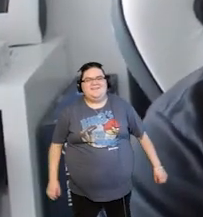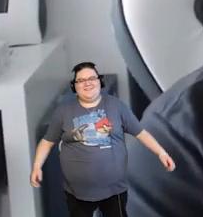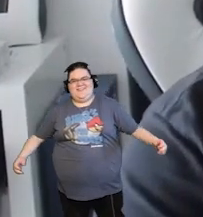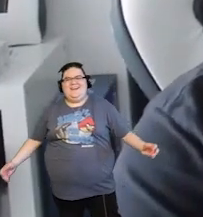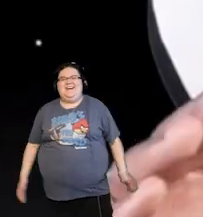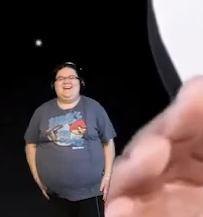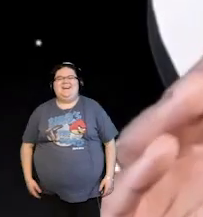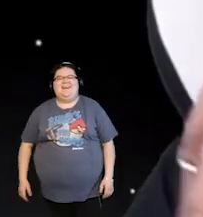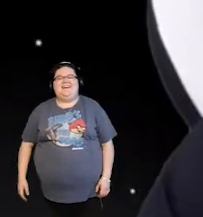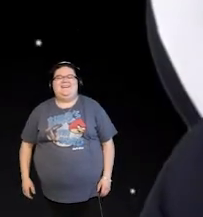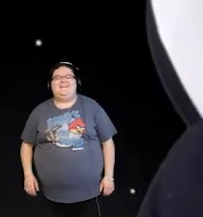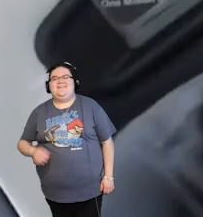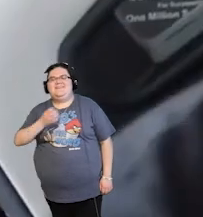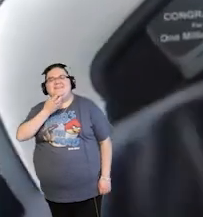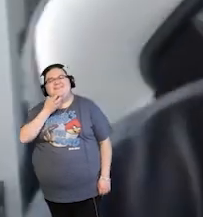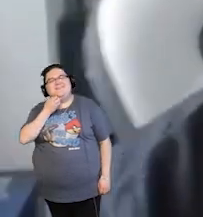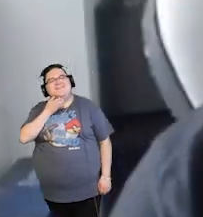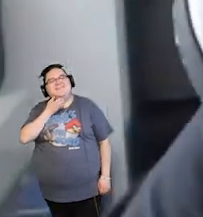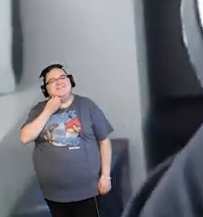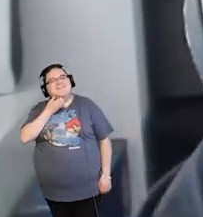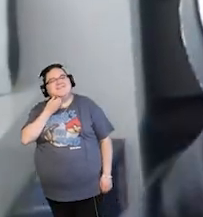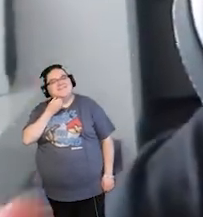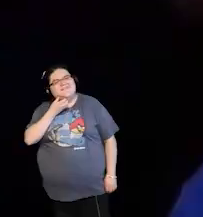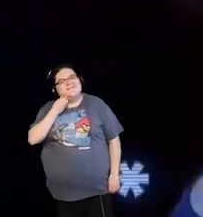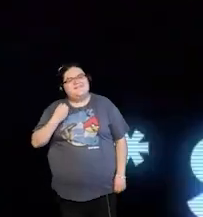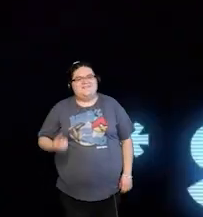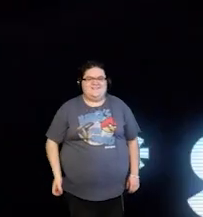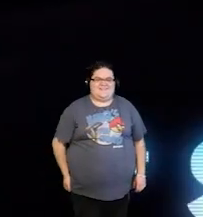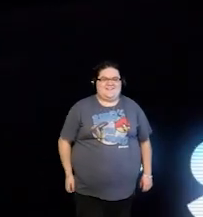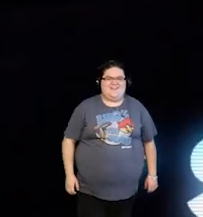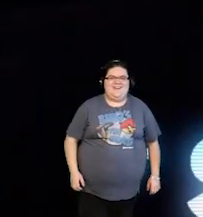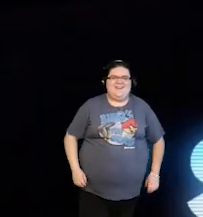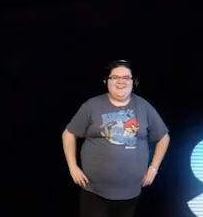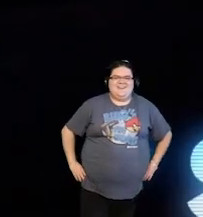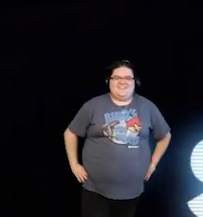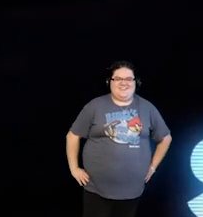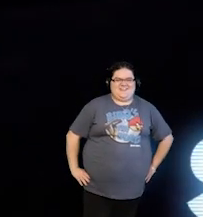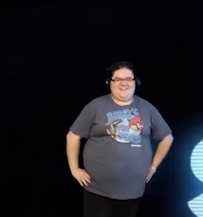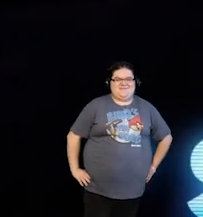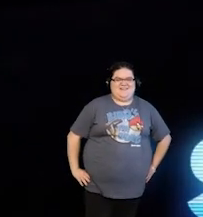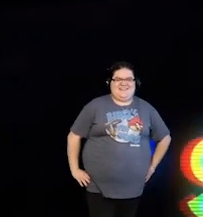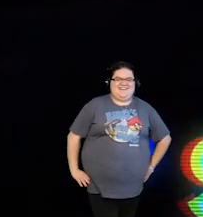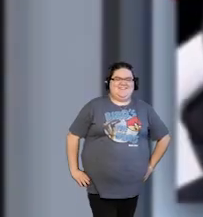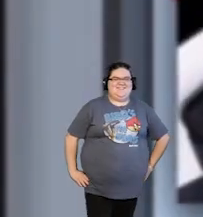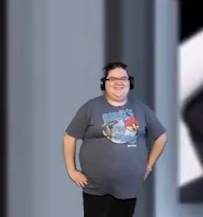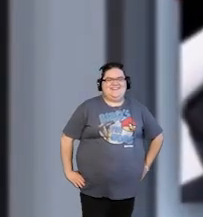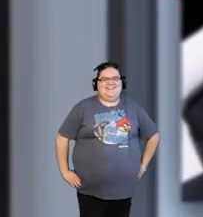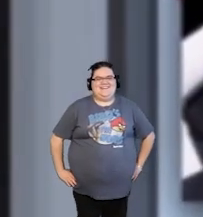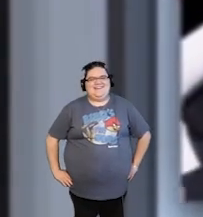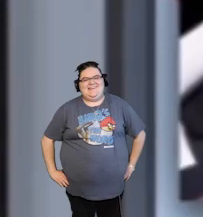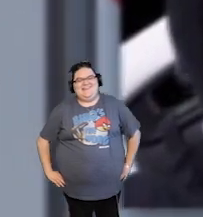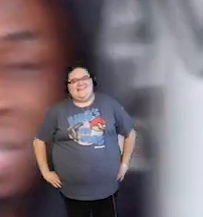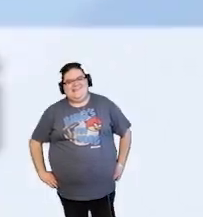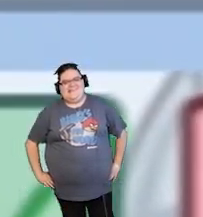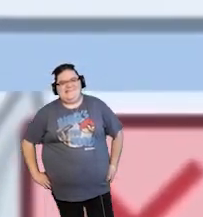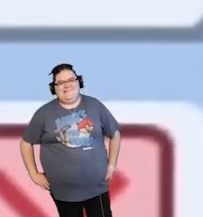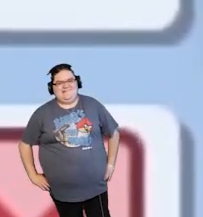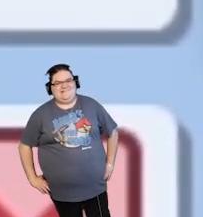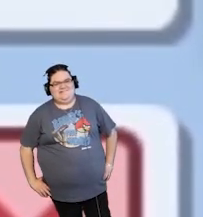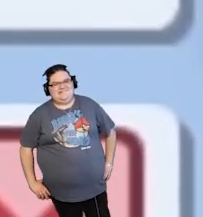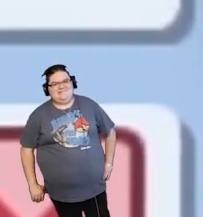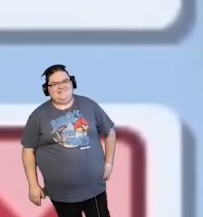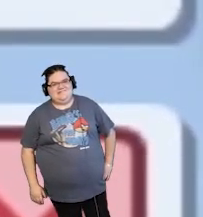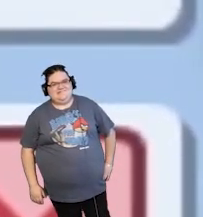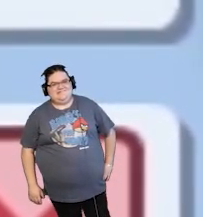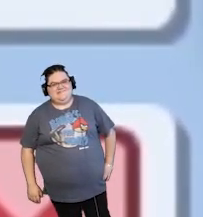just said it. Ethan. Toby, you just said buddy, then tried to say I didn't say buddy. She went right side with Toby, and I went left side. I'm voting Toby.